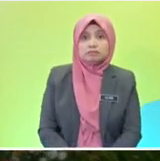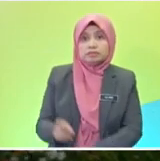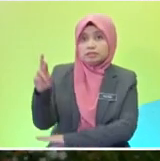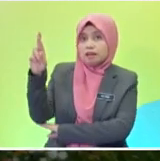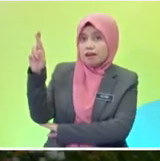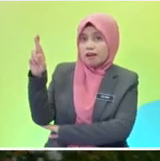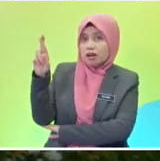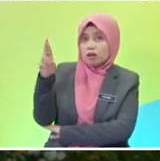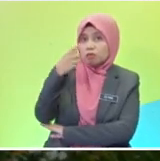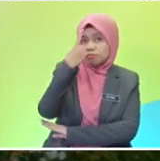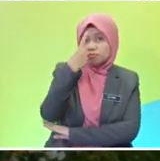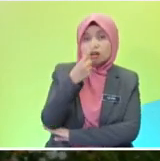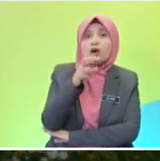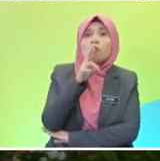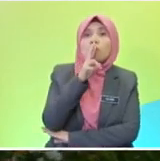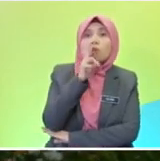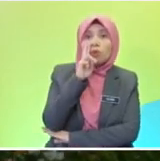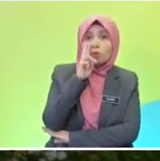R for rose.